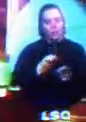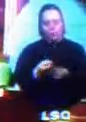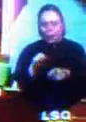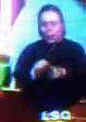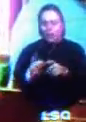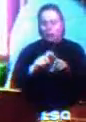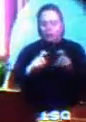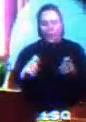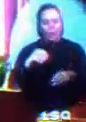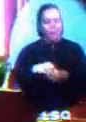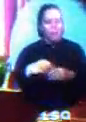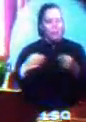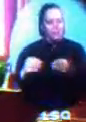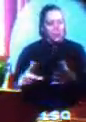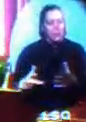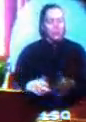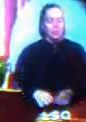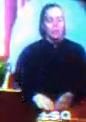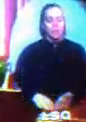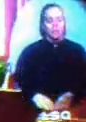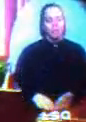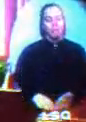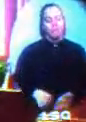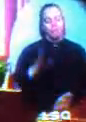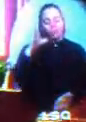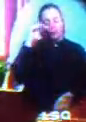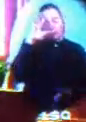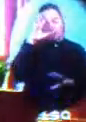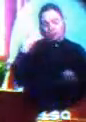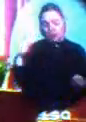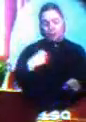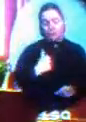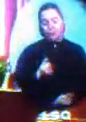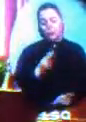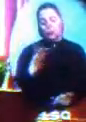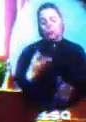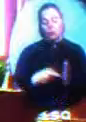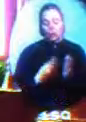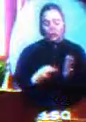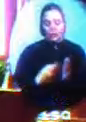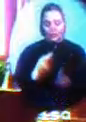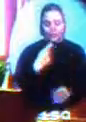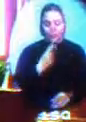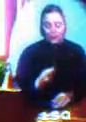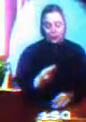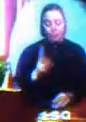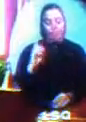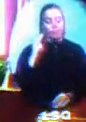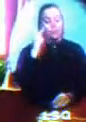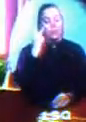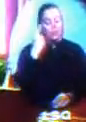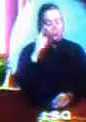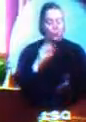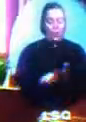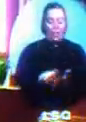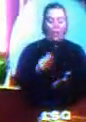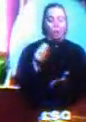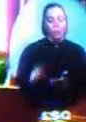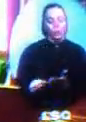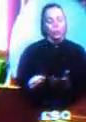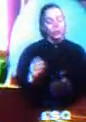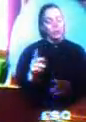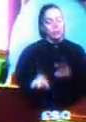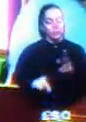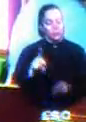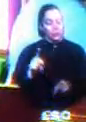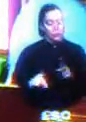Well, Mr. Speaker, as we have said any number of times, there is a compensation policy in place, and it